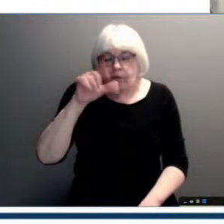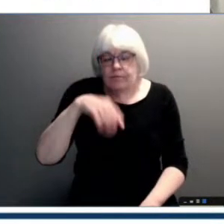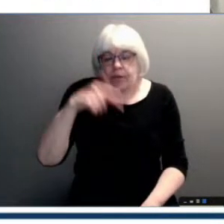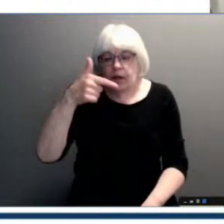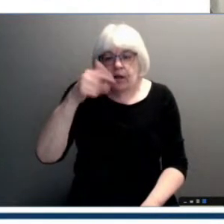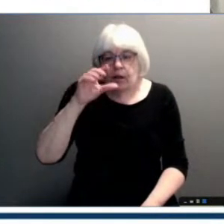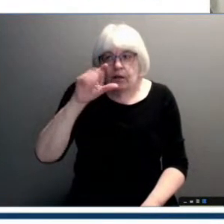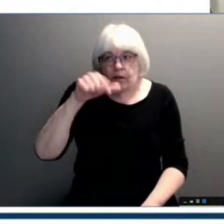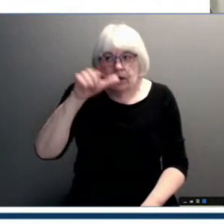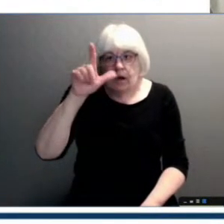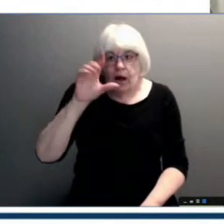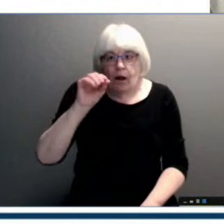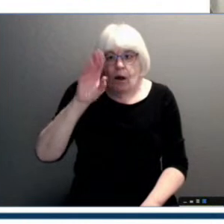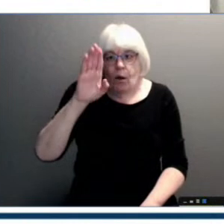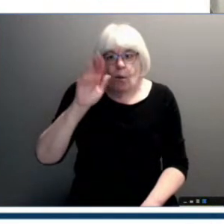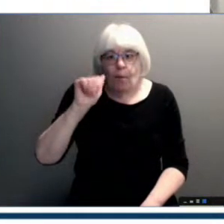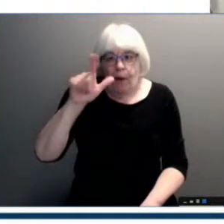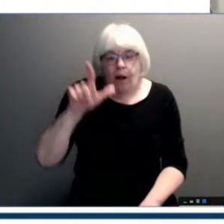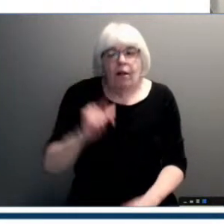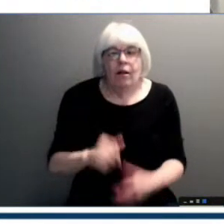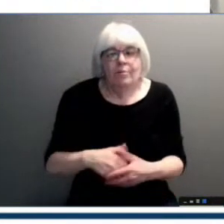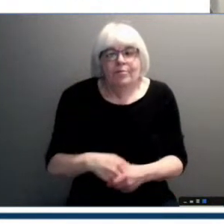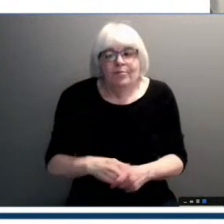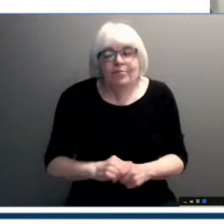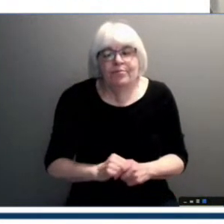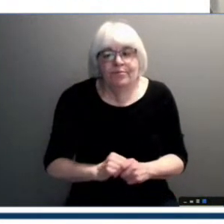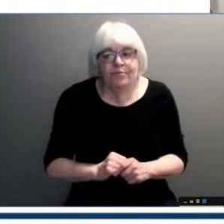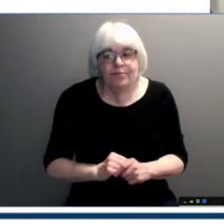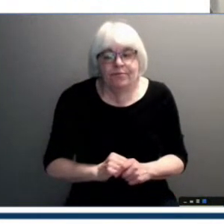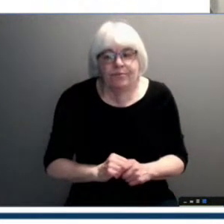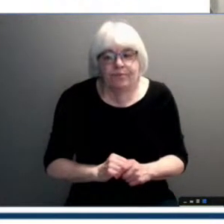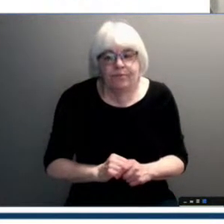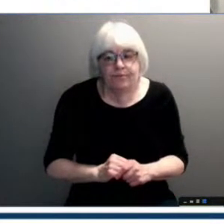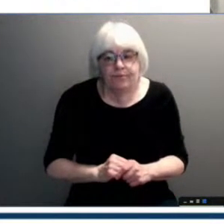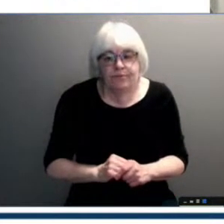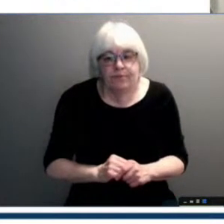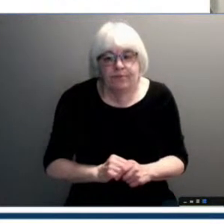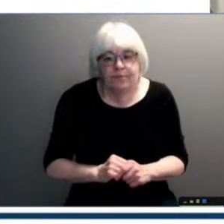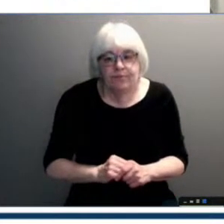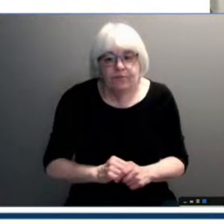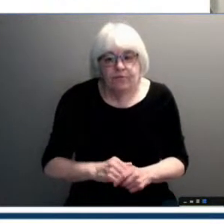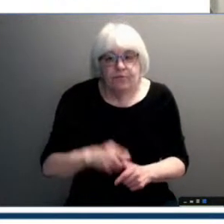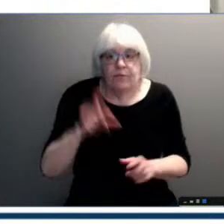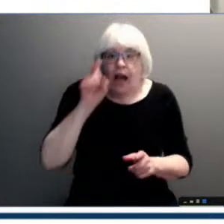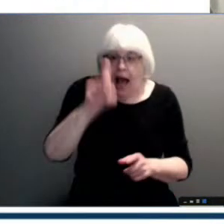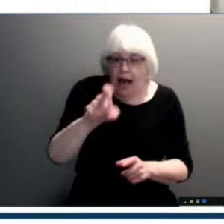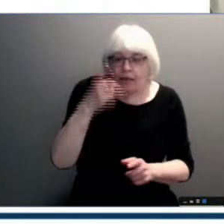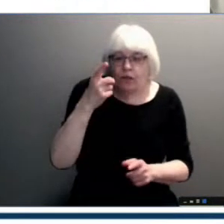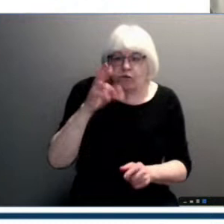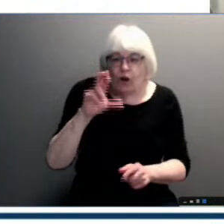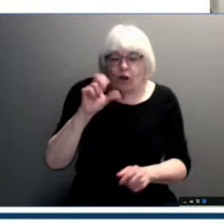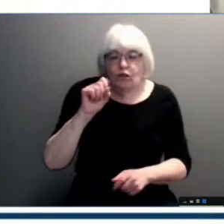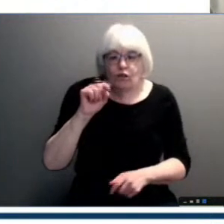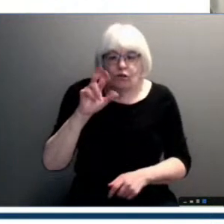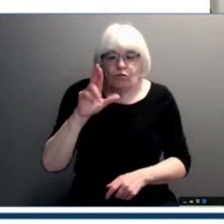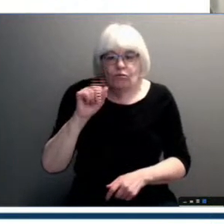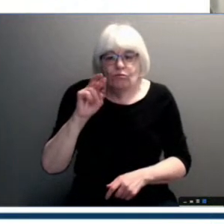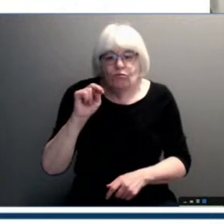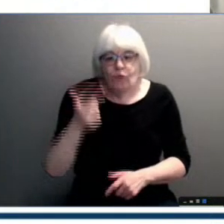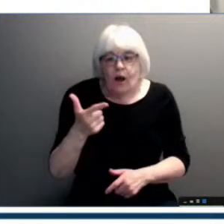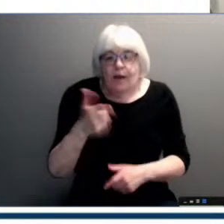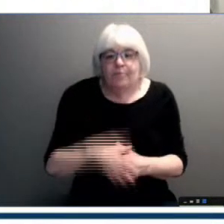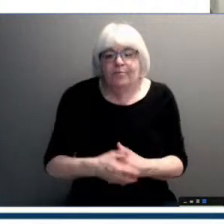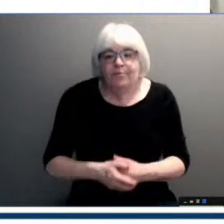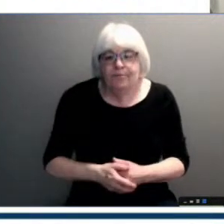NACI's guidance on boosters, and you just alluded to prioritizing the vulnerable groups, but I wonder what timeline we could